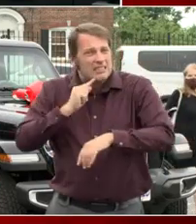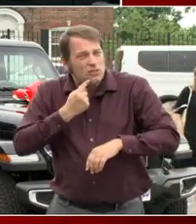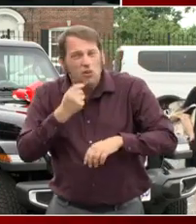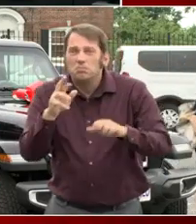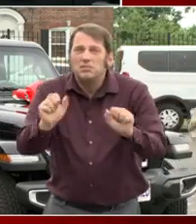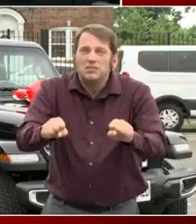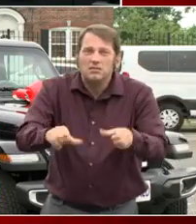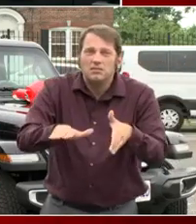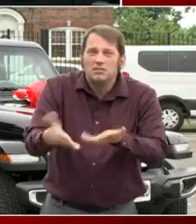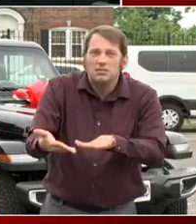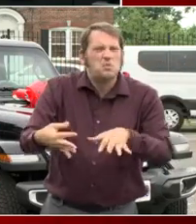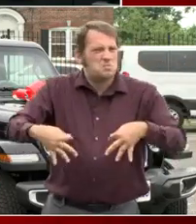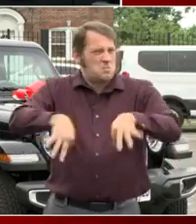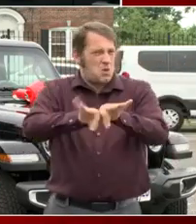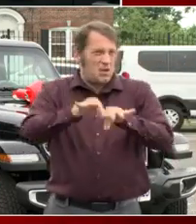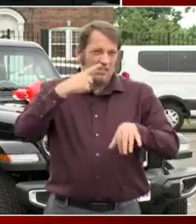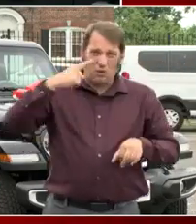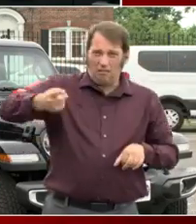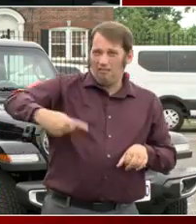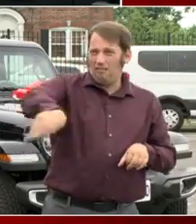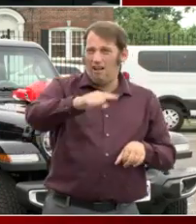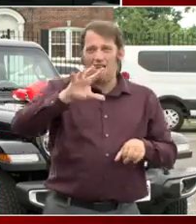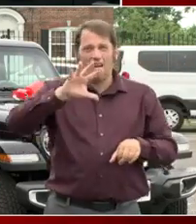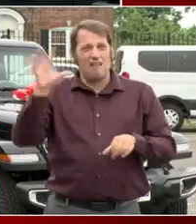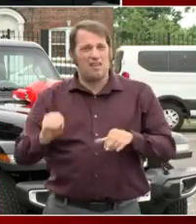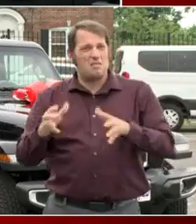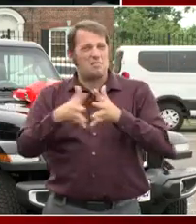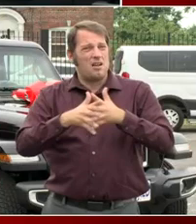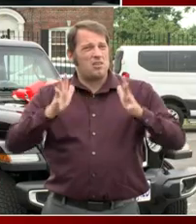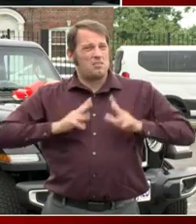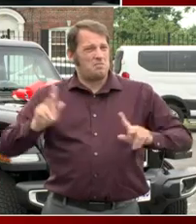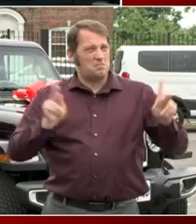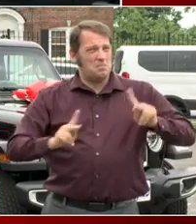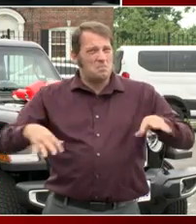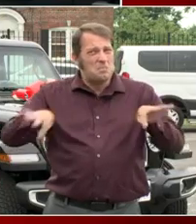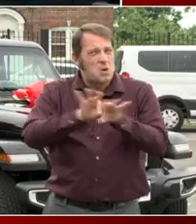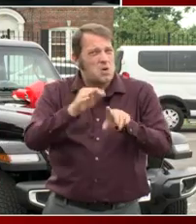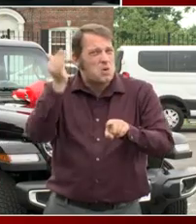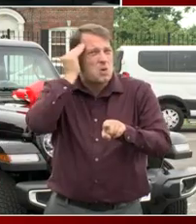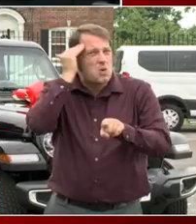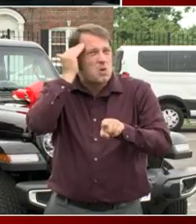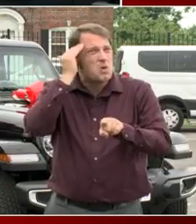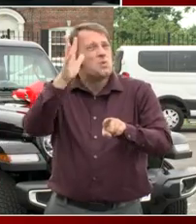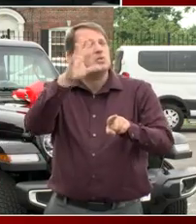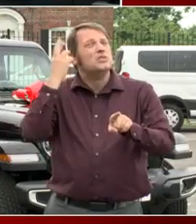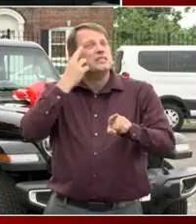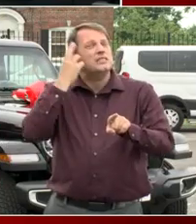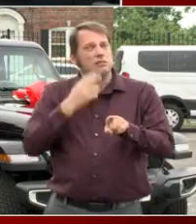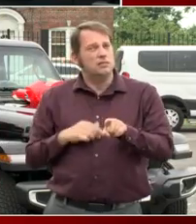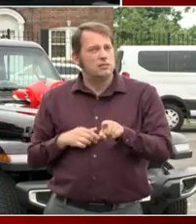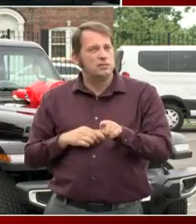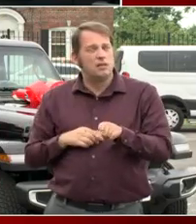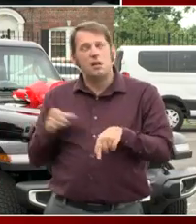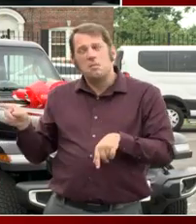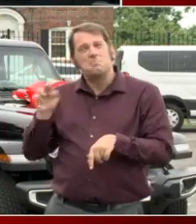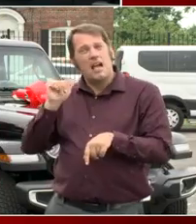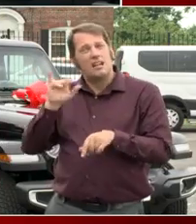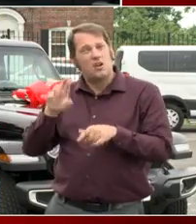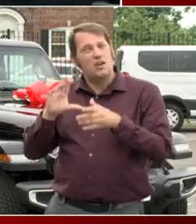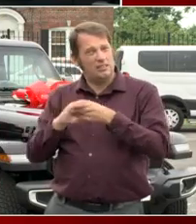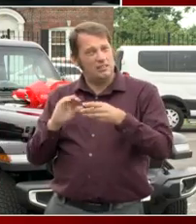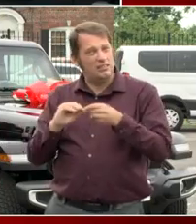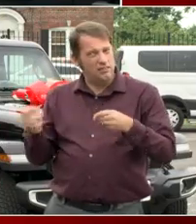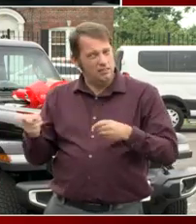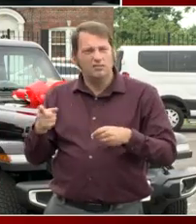because, sadly, what the mayor told you is very true. If you look at the relative proportion of